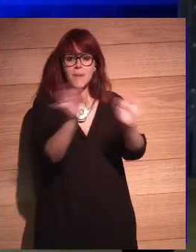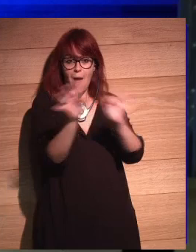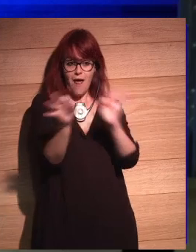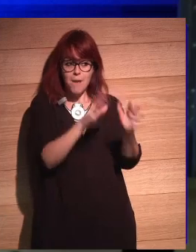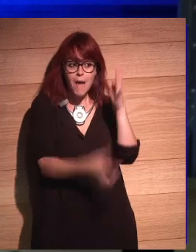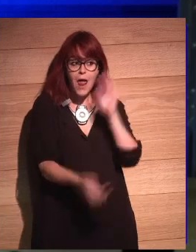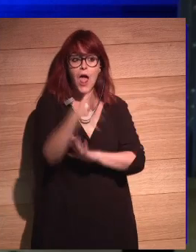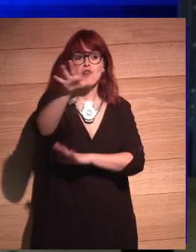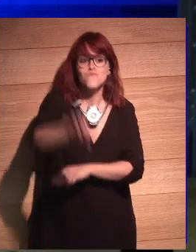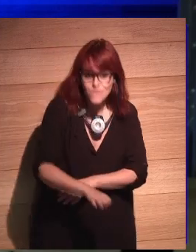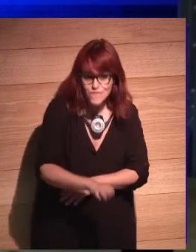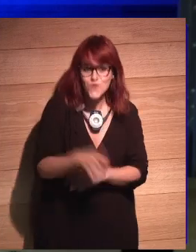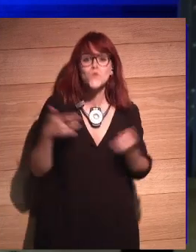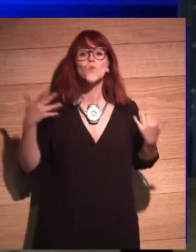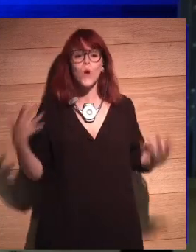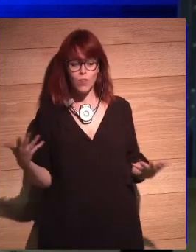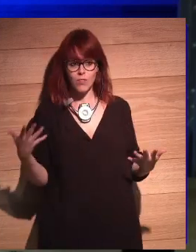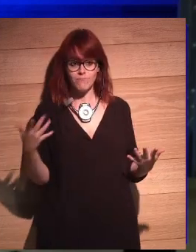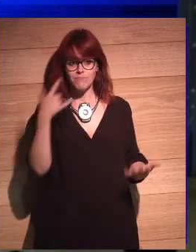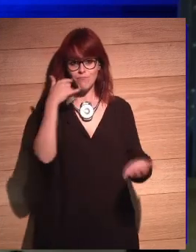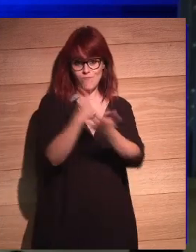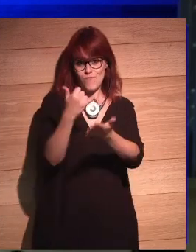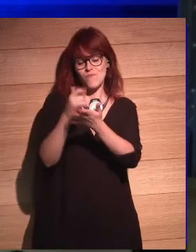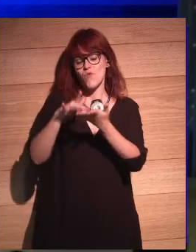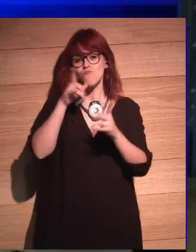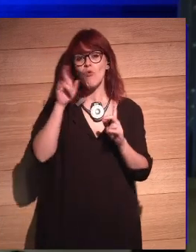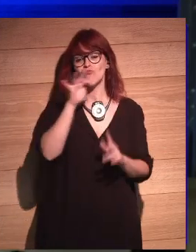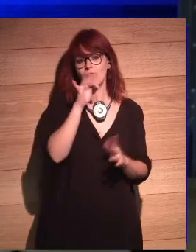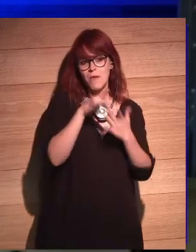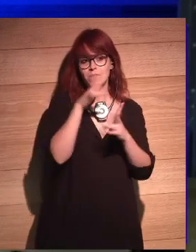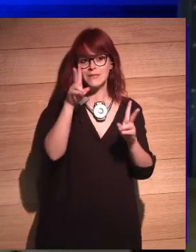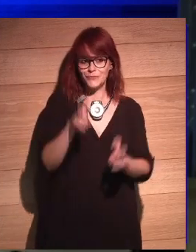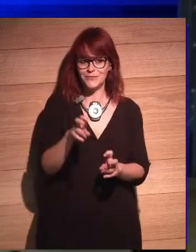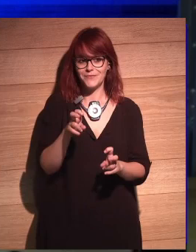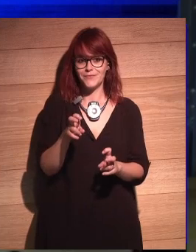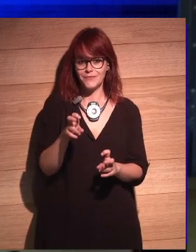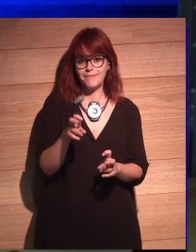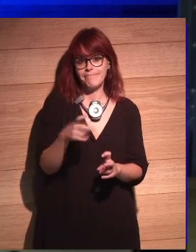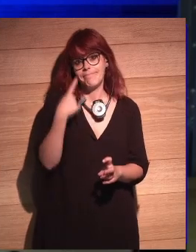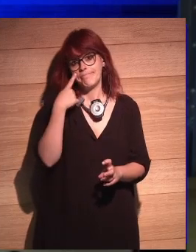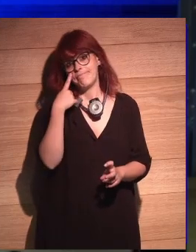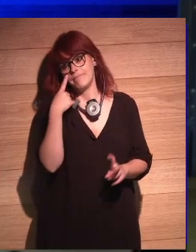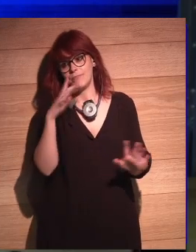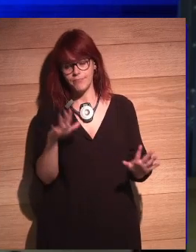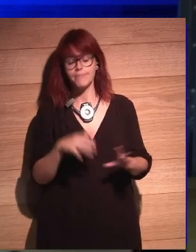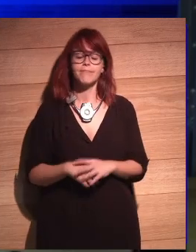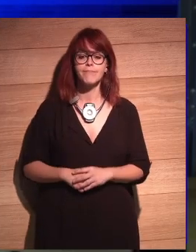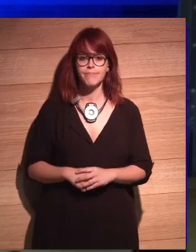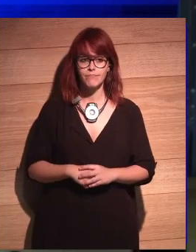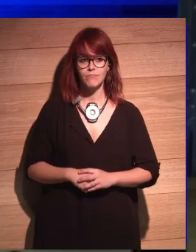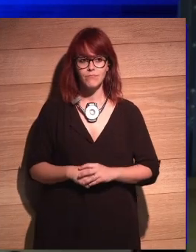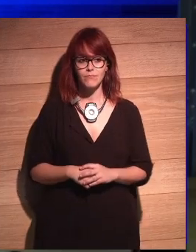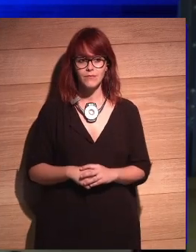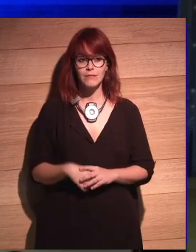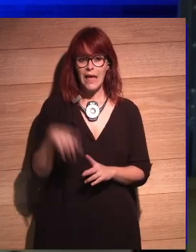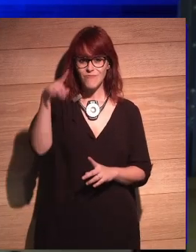we only experiment with things, but who knows? Maybe someone might do something with that. But what we found